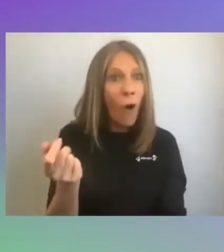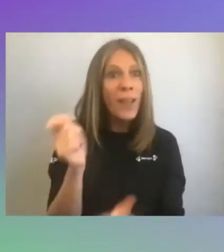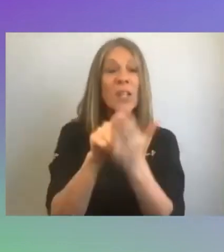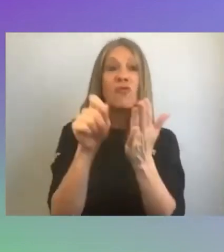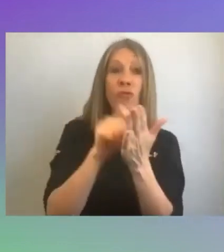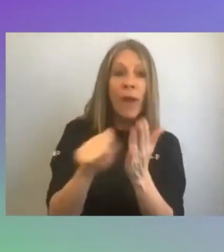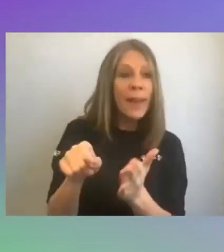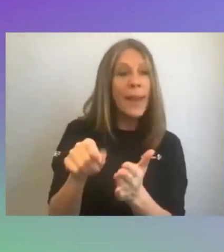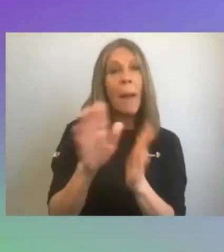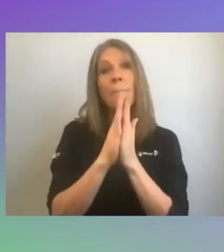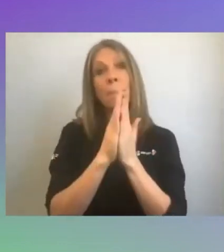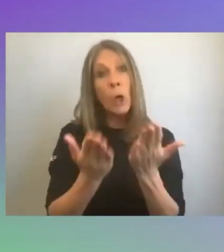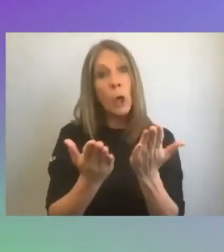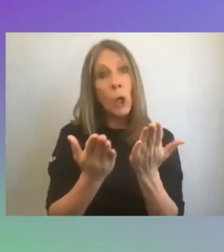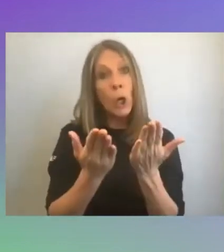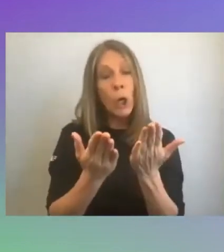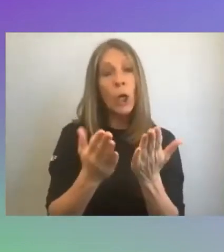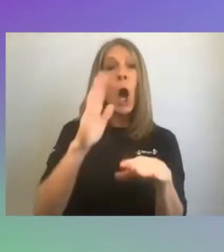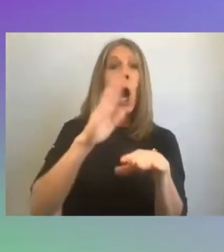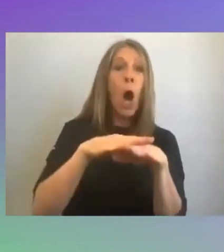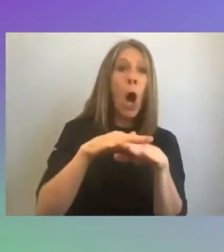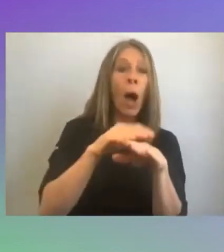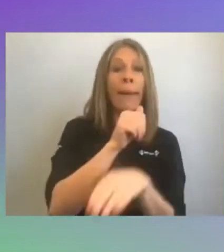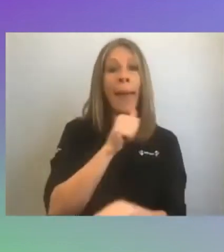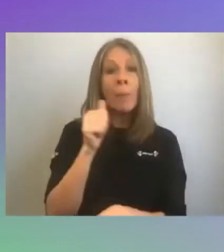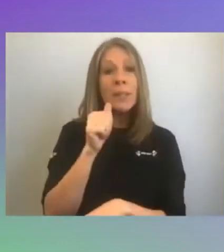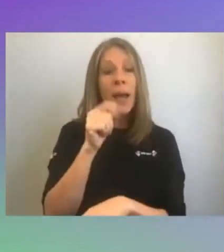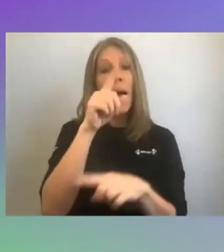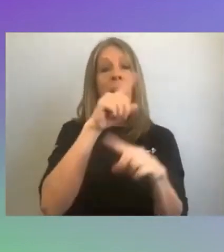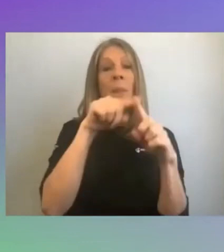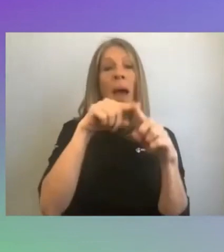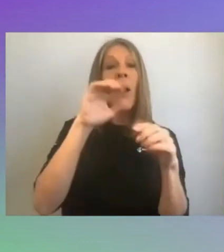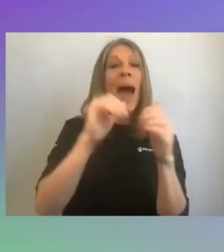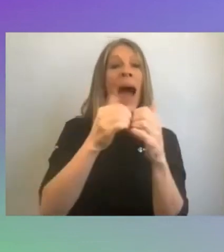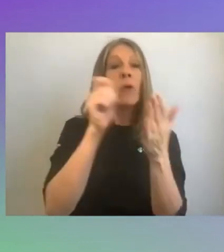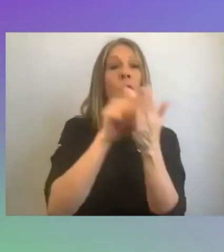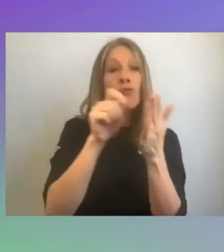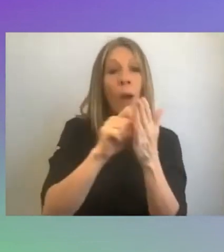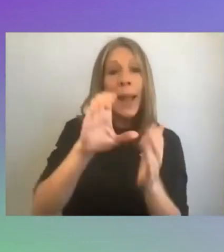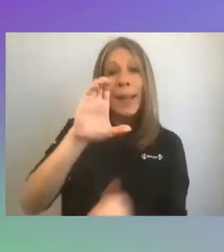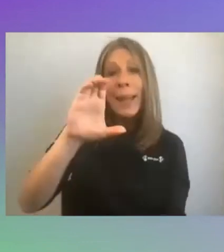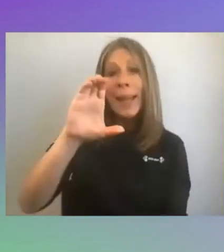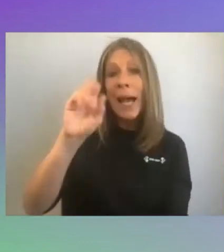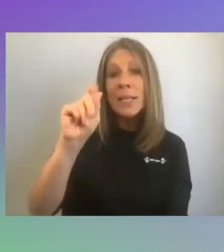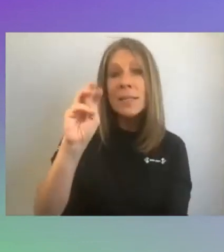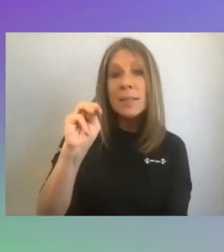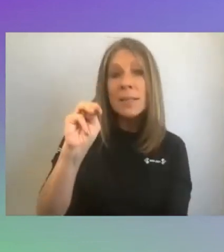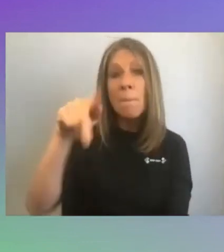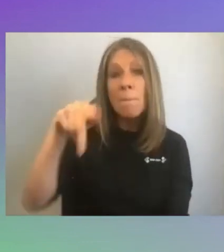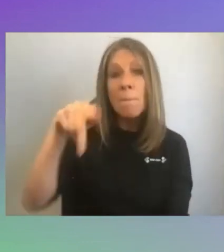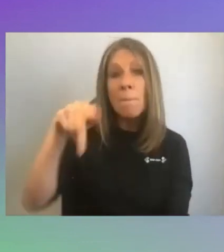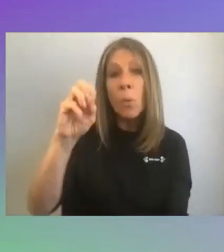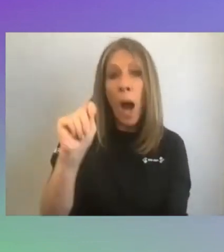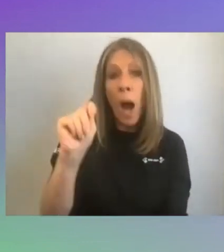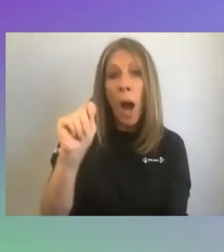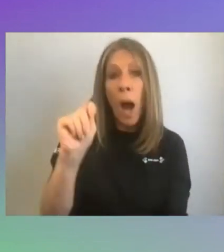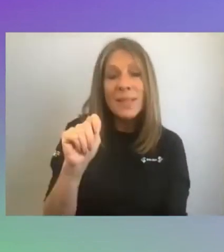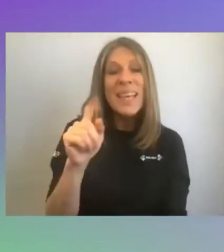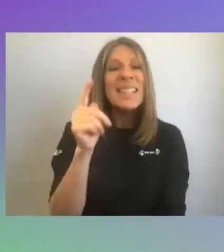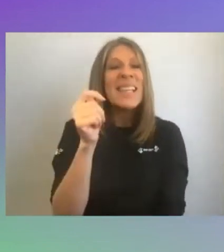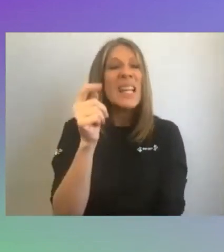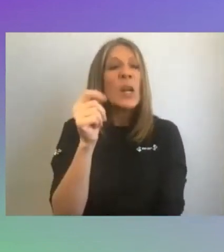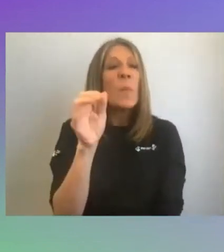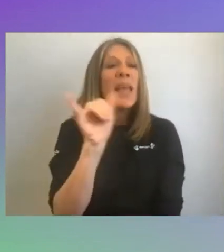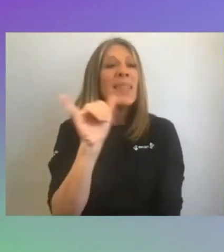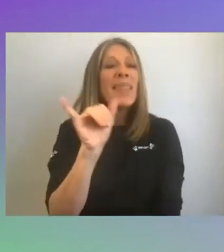99-cent ebook on Amazon about how to write custom prompts. It is a little bit like writing